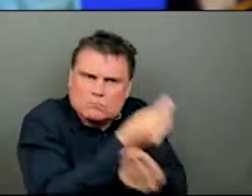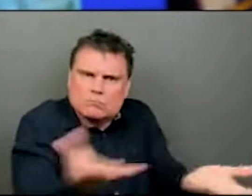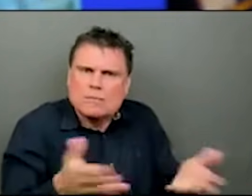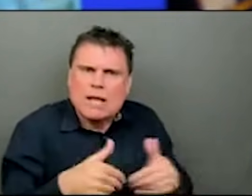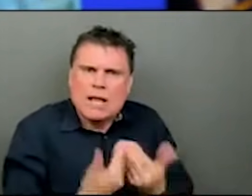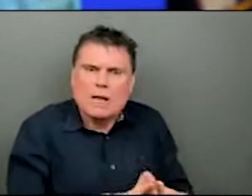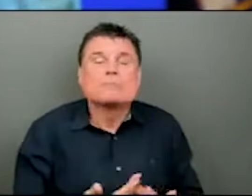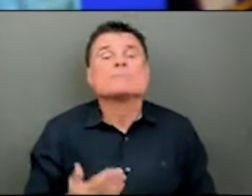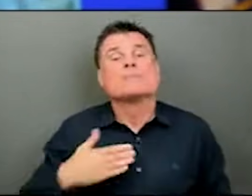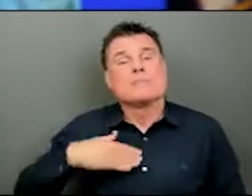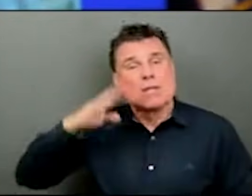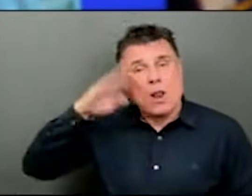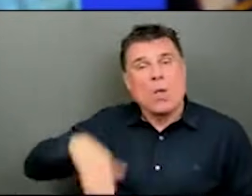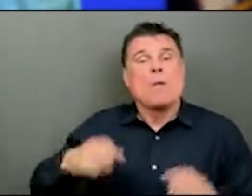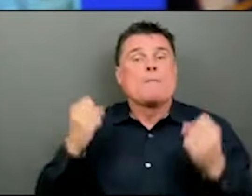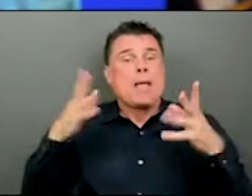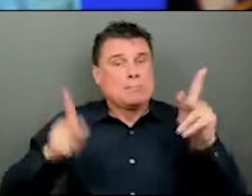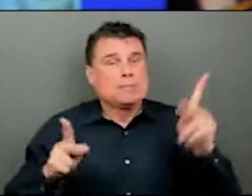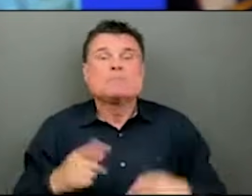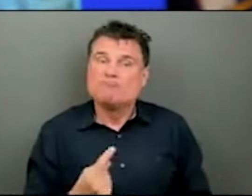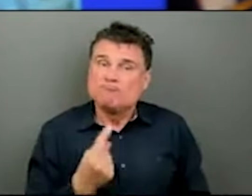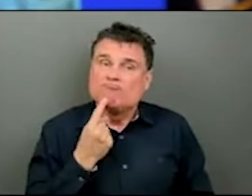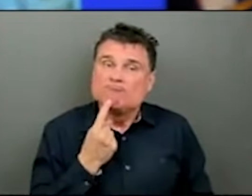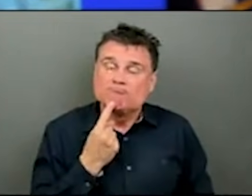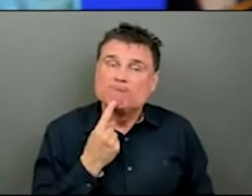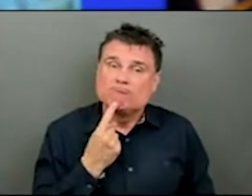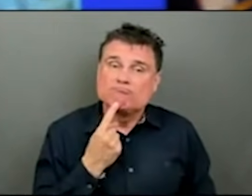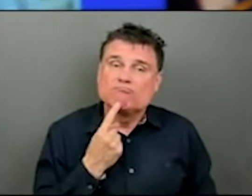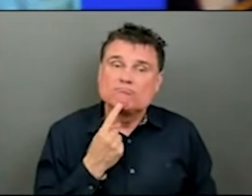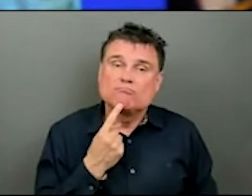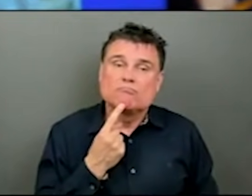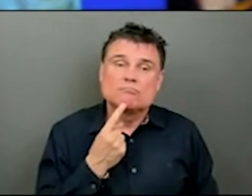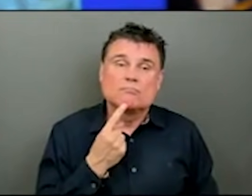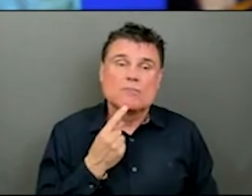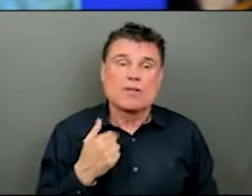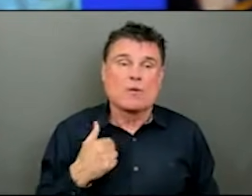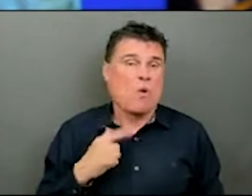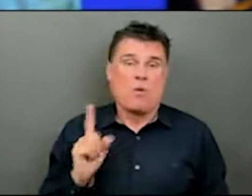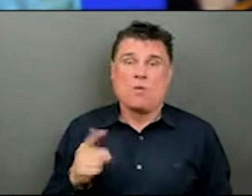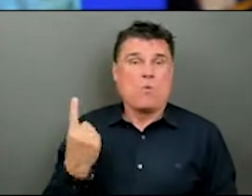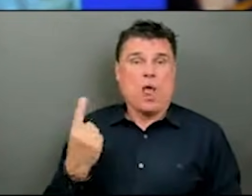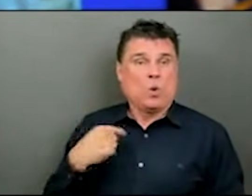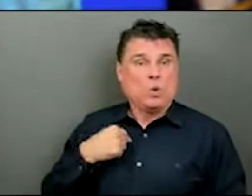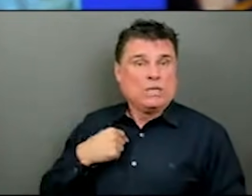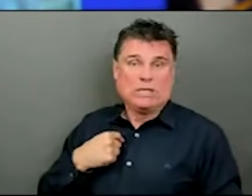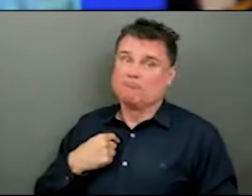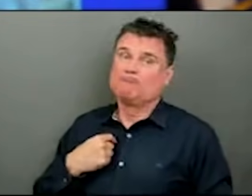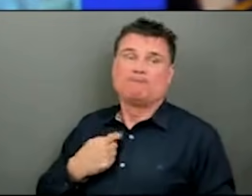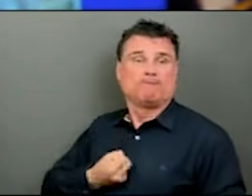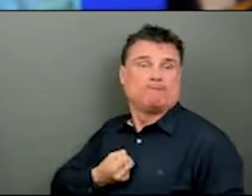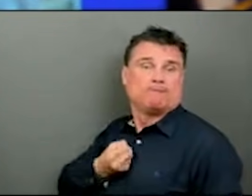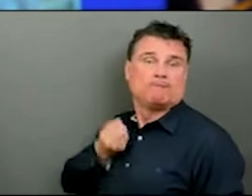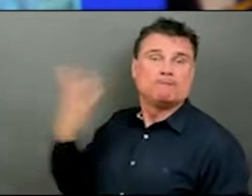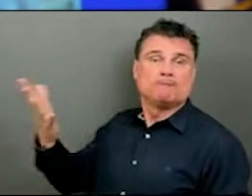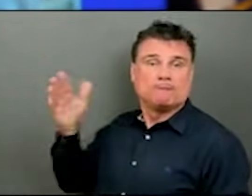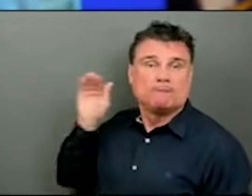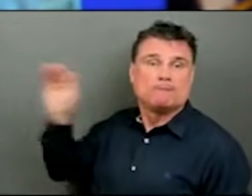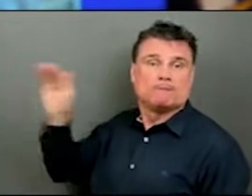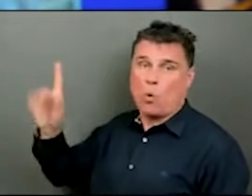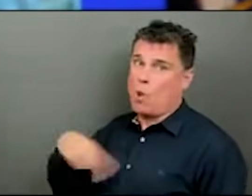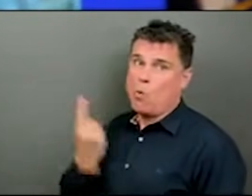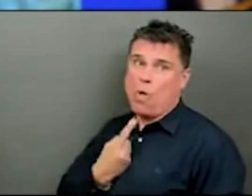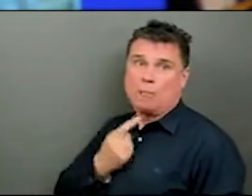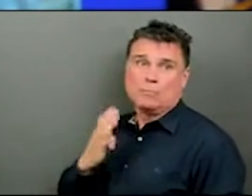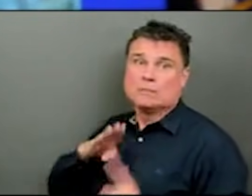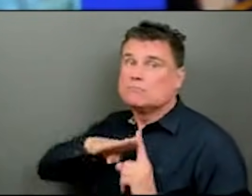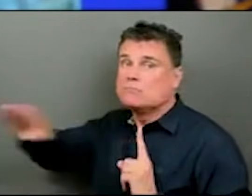them. We worked really hard. We were the lone voice last summer on this question. We received commitments from